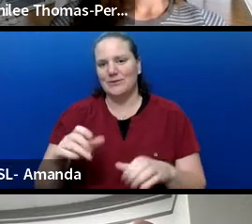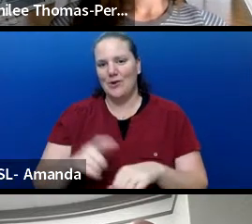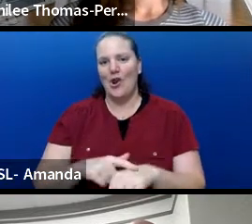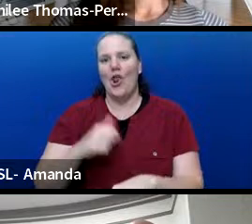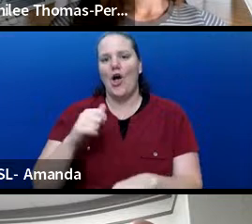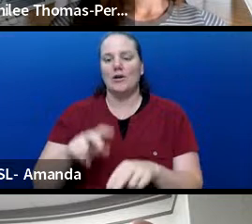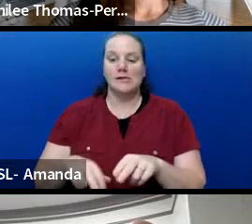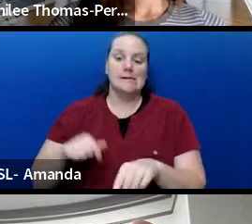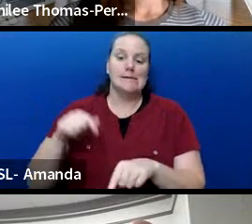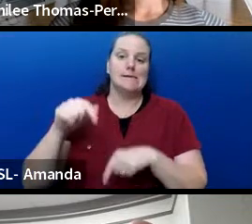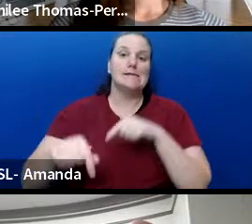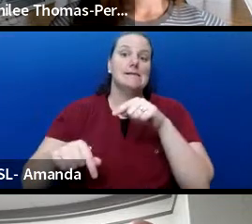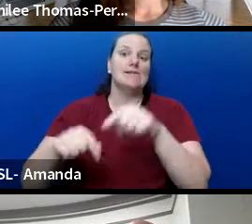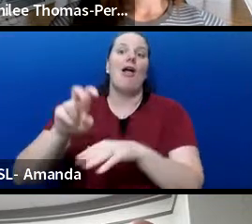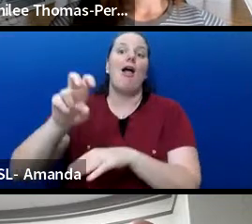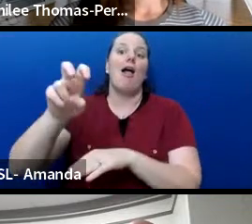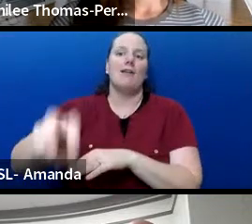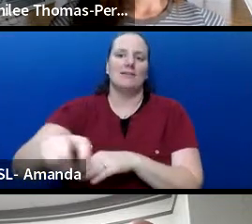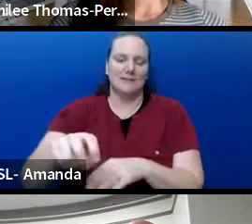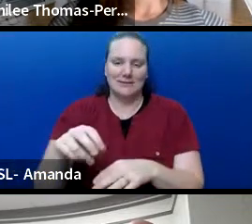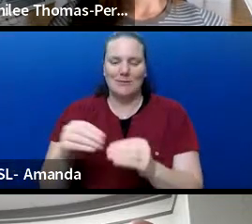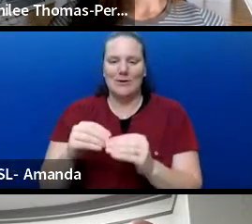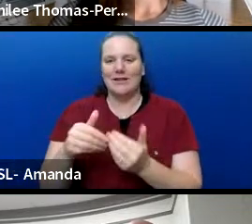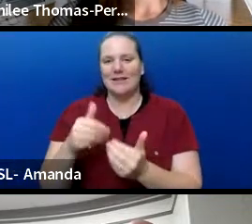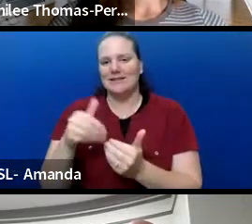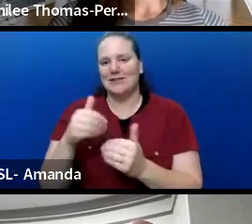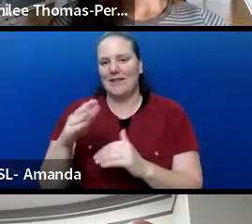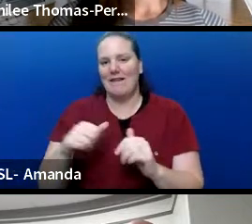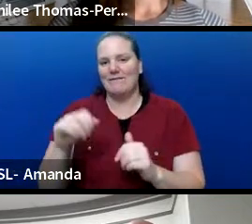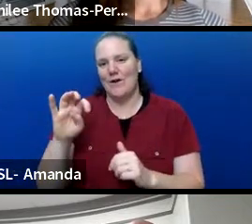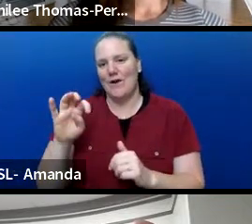it's easier than a 400 meter sprint.